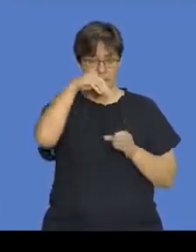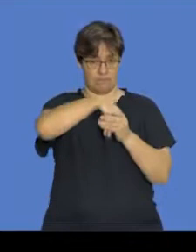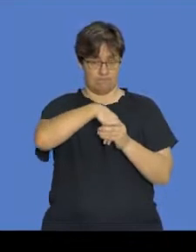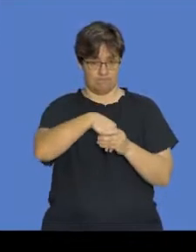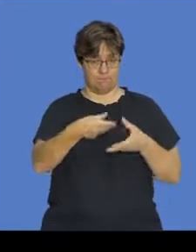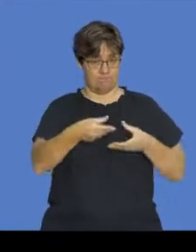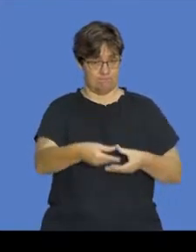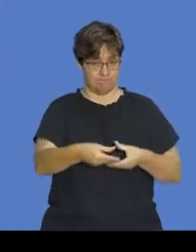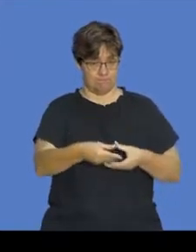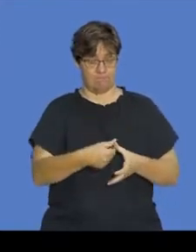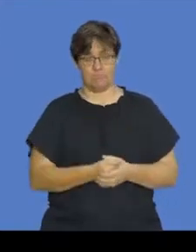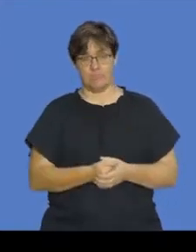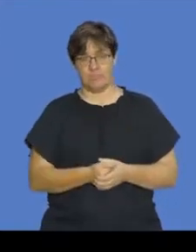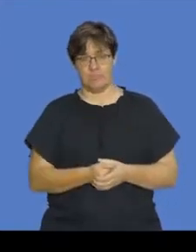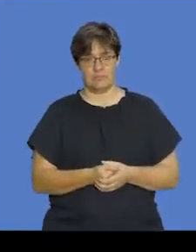So